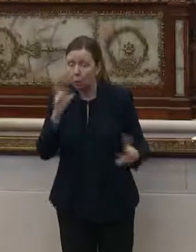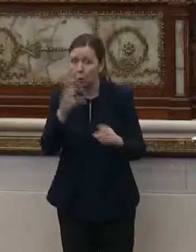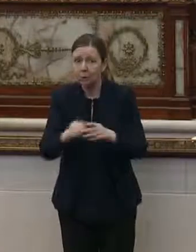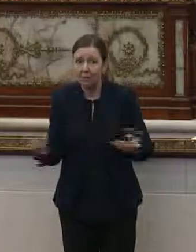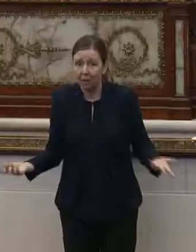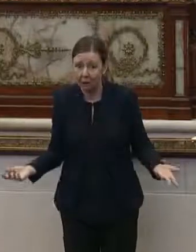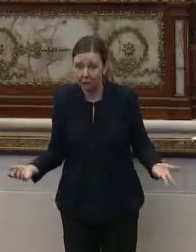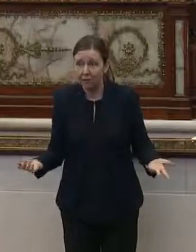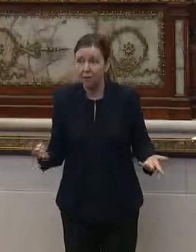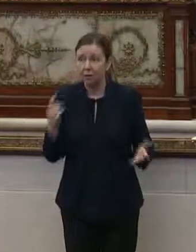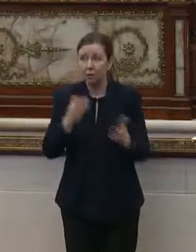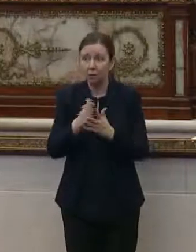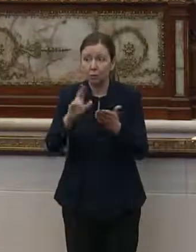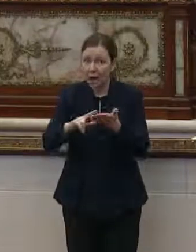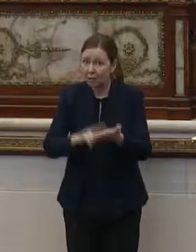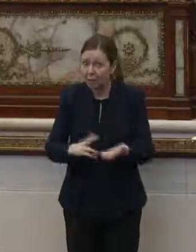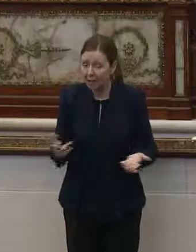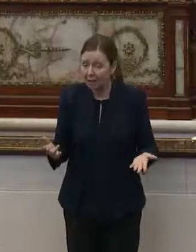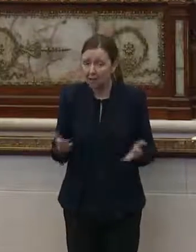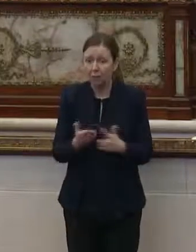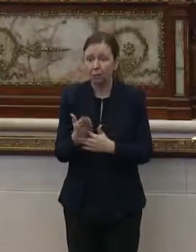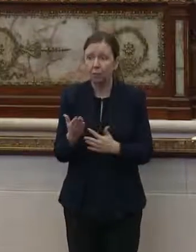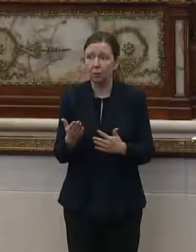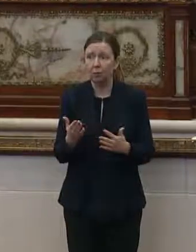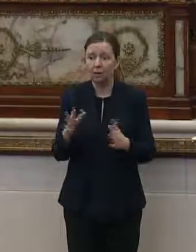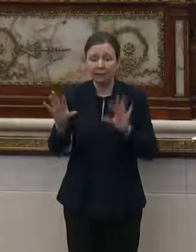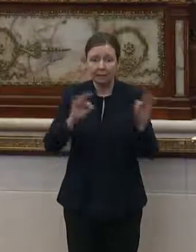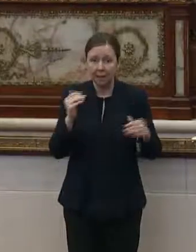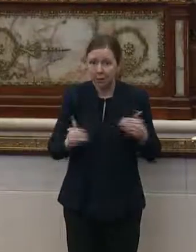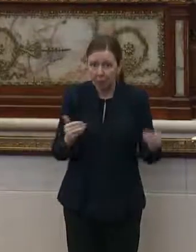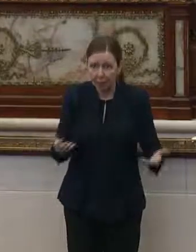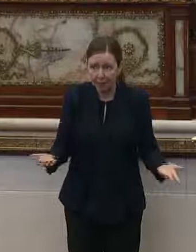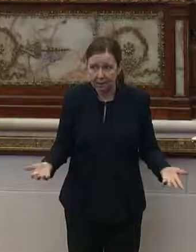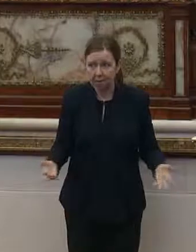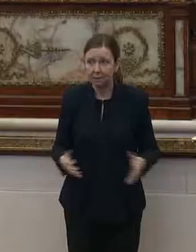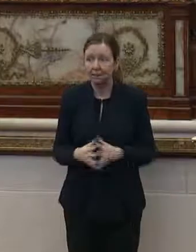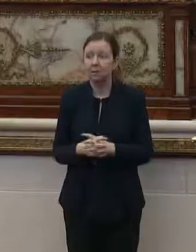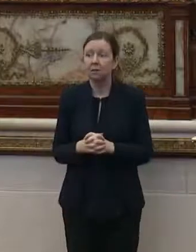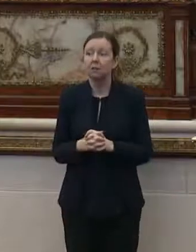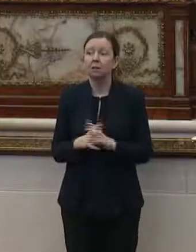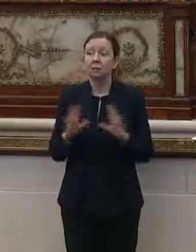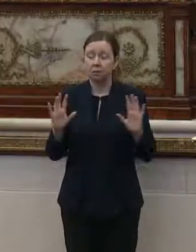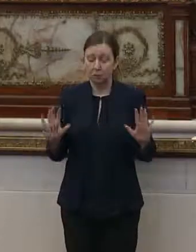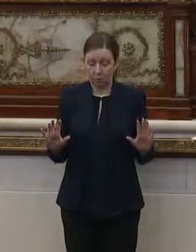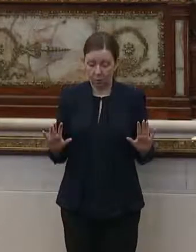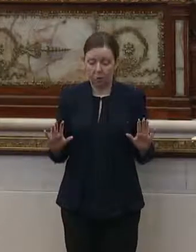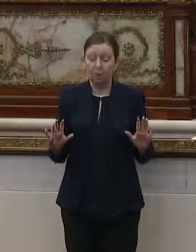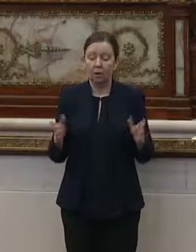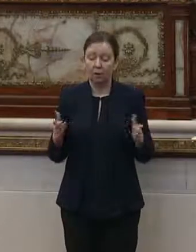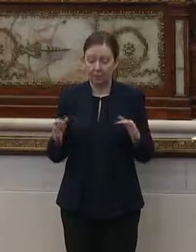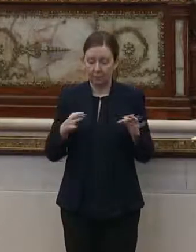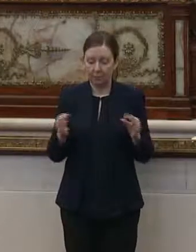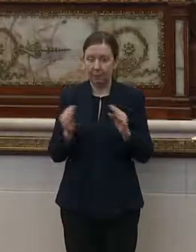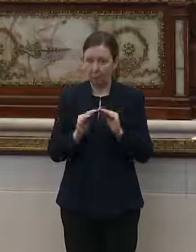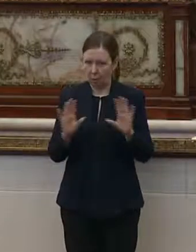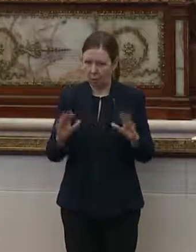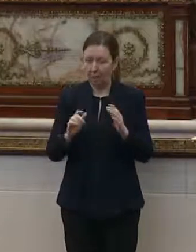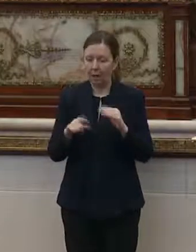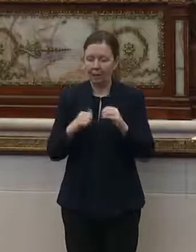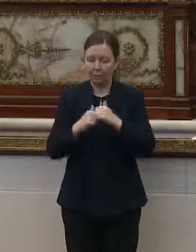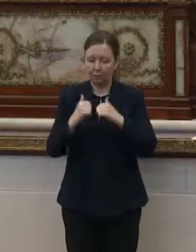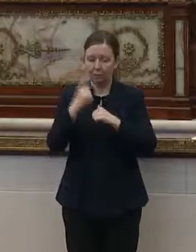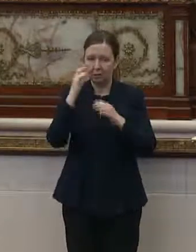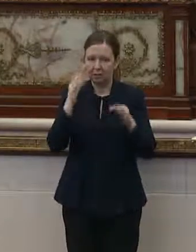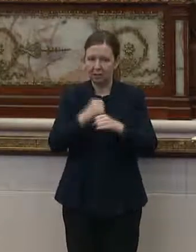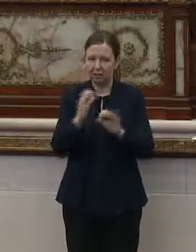involved through a contract, through the selection process. All right. So let me try to explain a little bit about the structure for decision